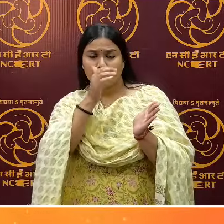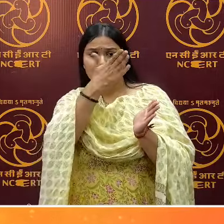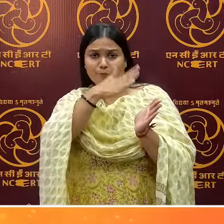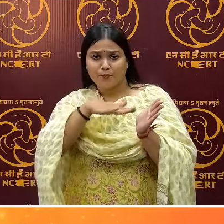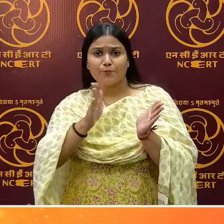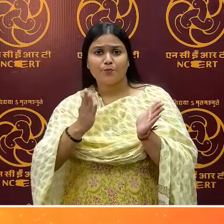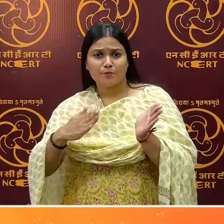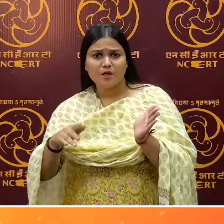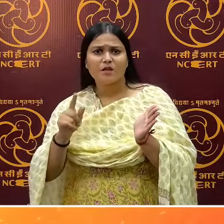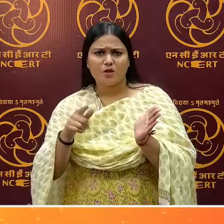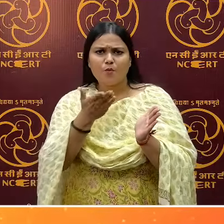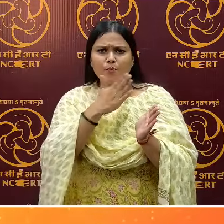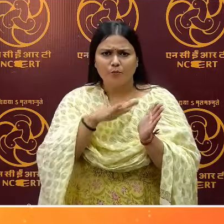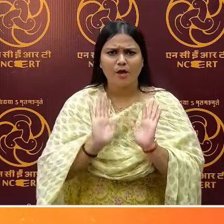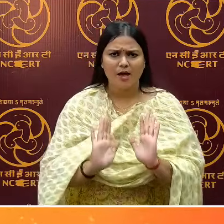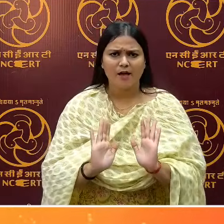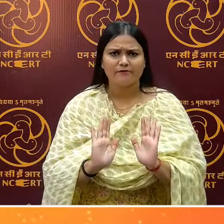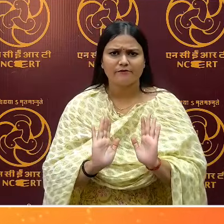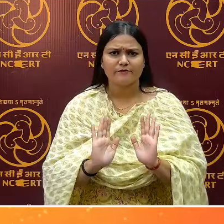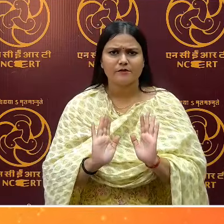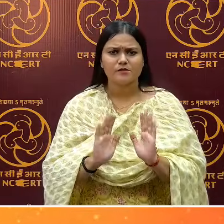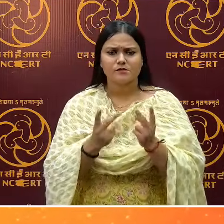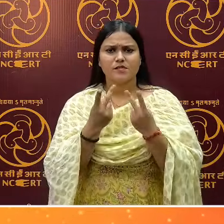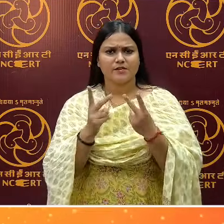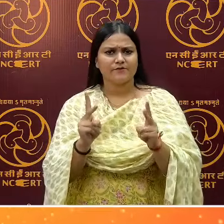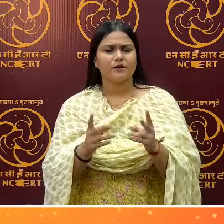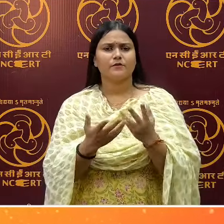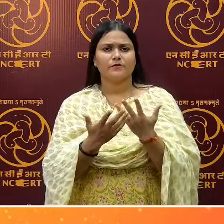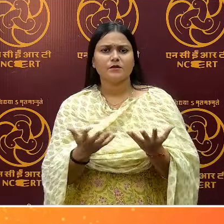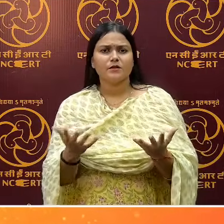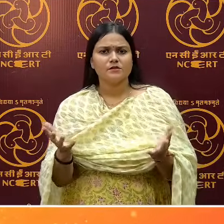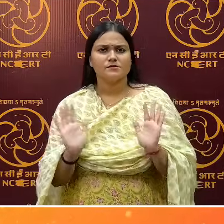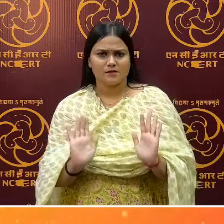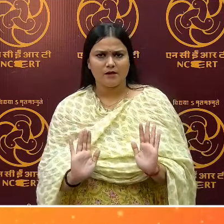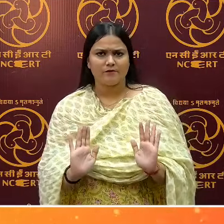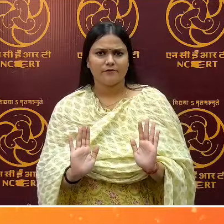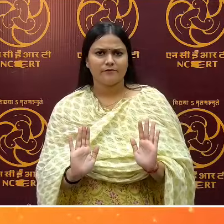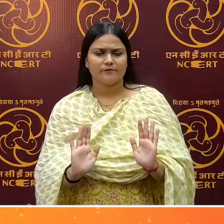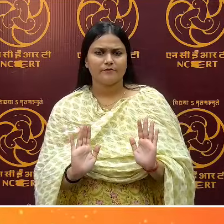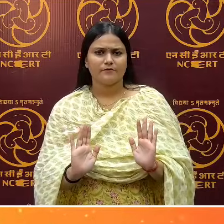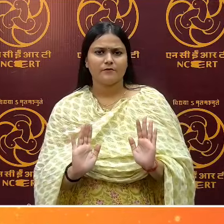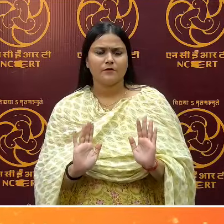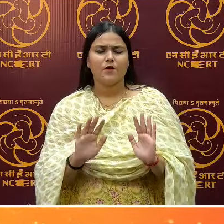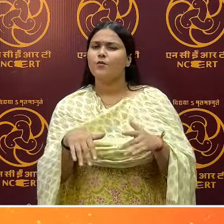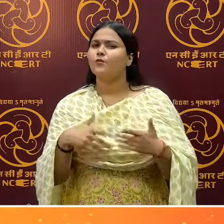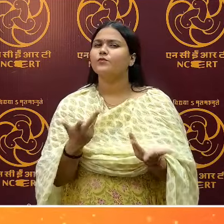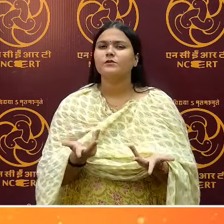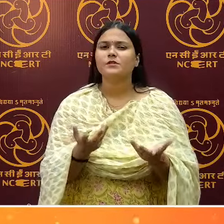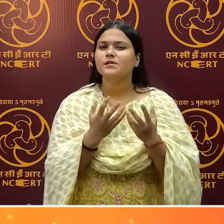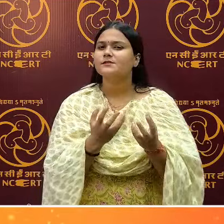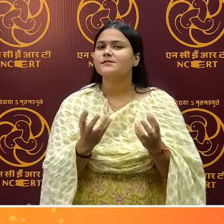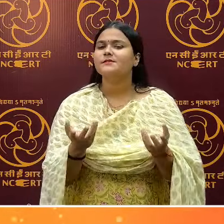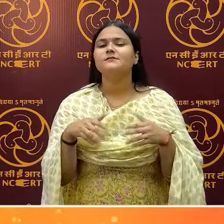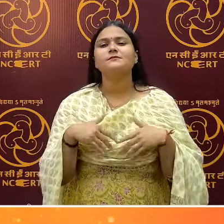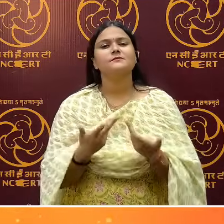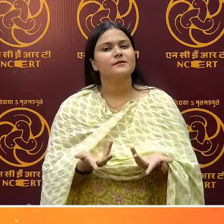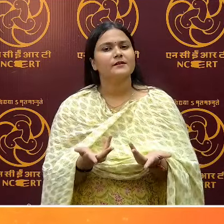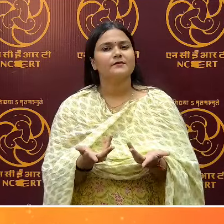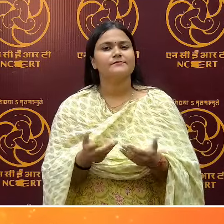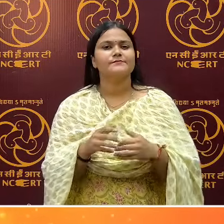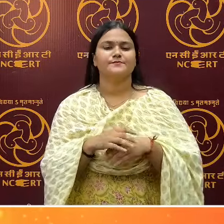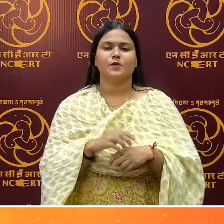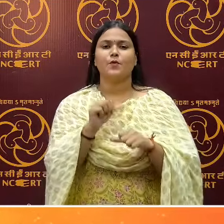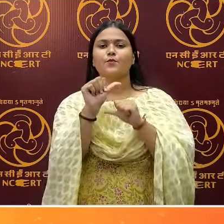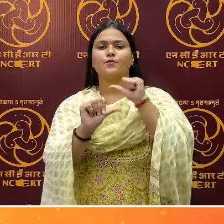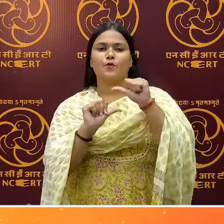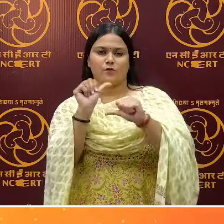on floating on the water, and then there are things which drown. So what is this theory? What is this process? Would you like